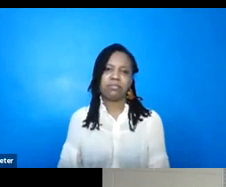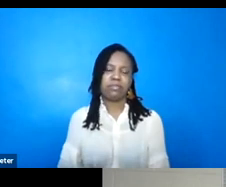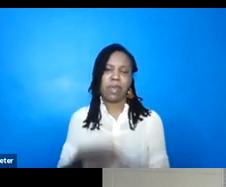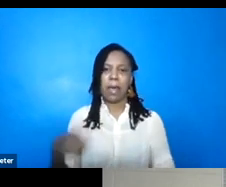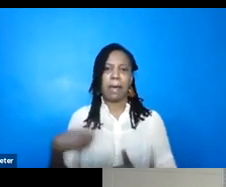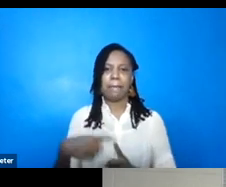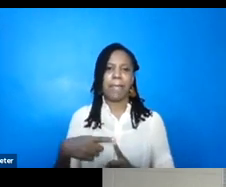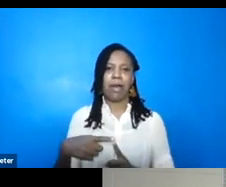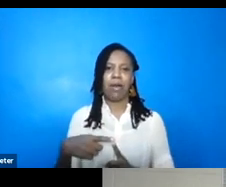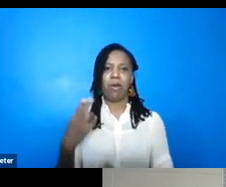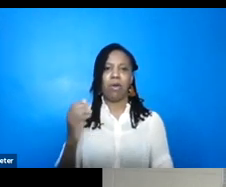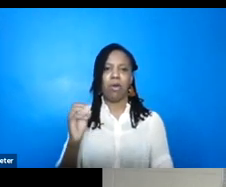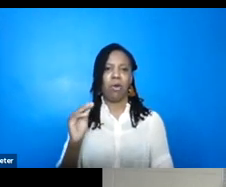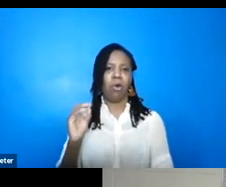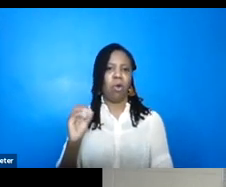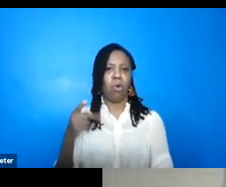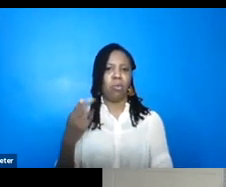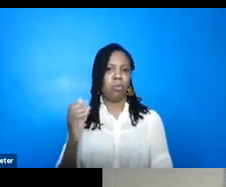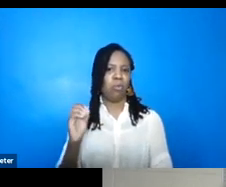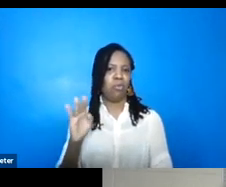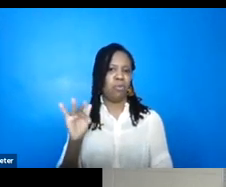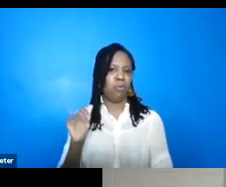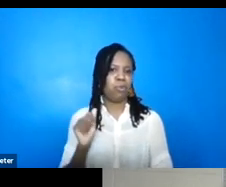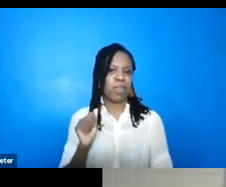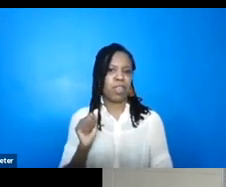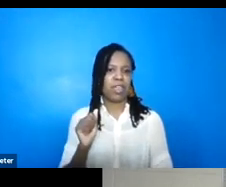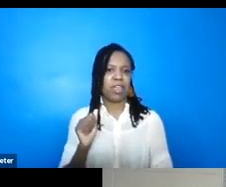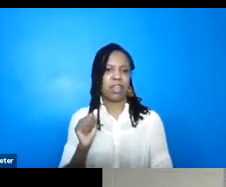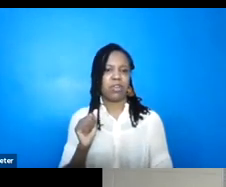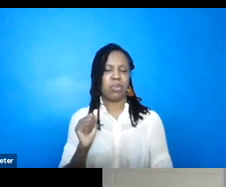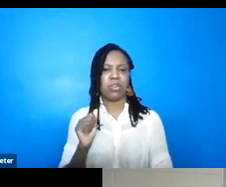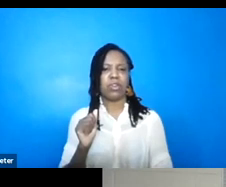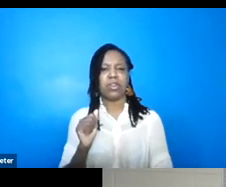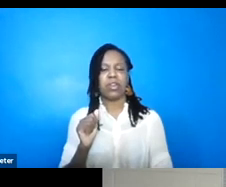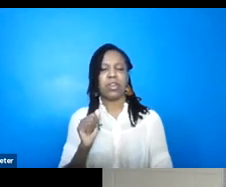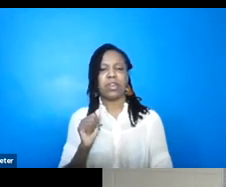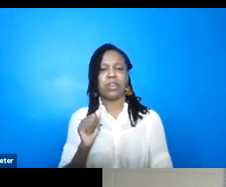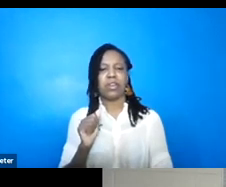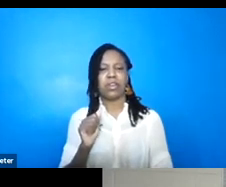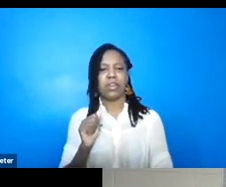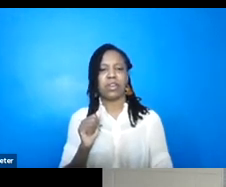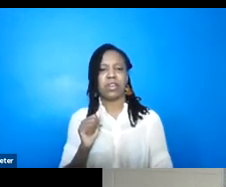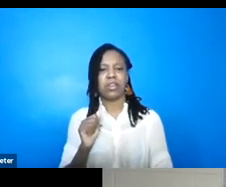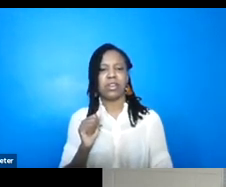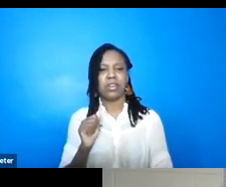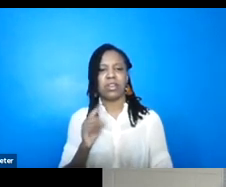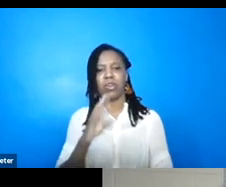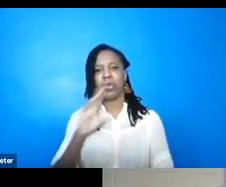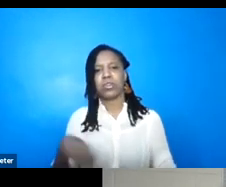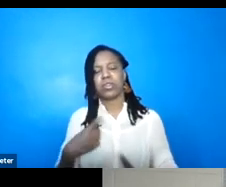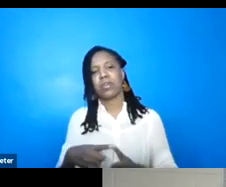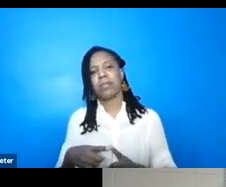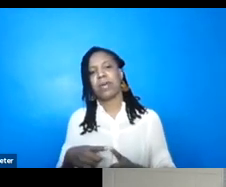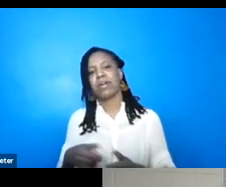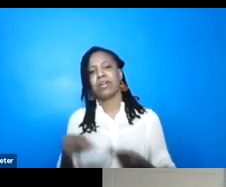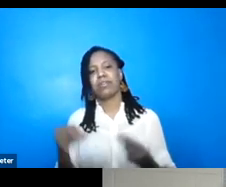right? That's really the square of where we're in. We talk a lot about the impact on the community, impact on their kids,